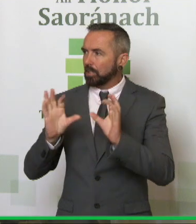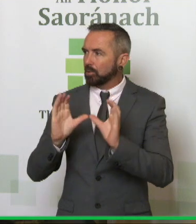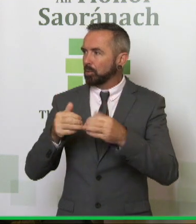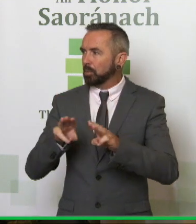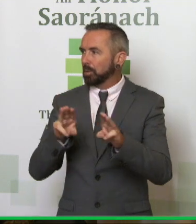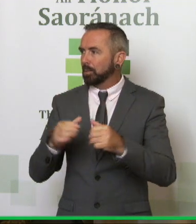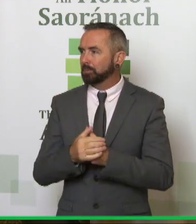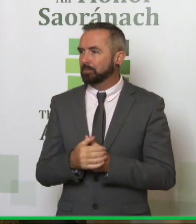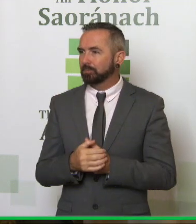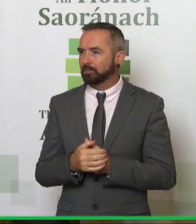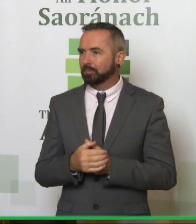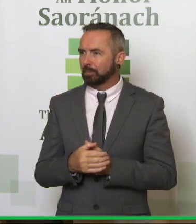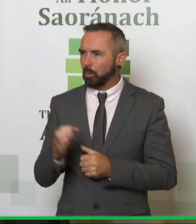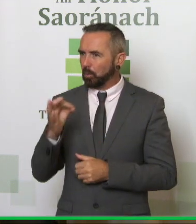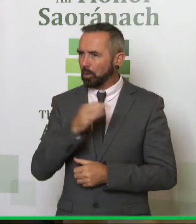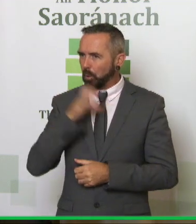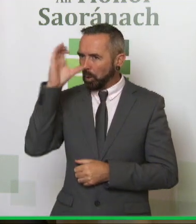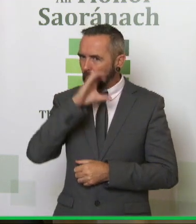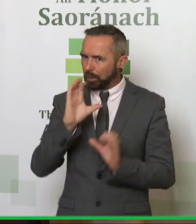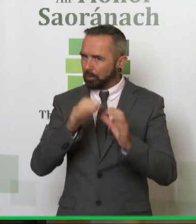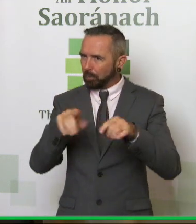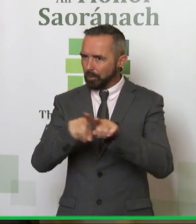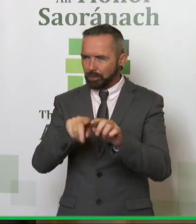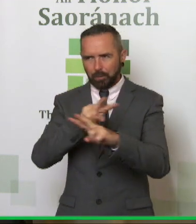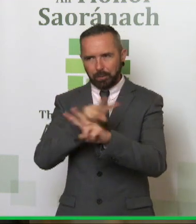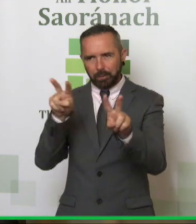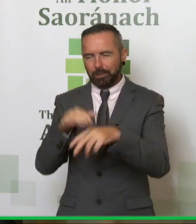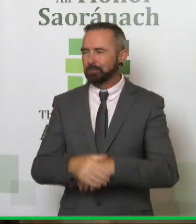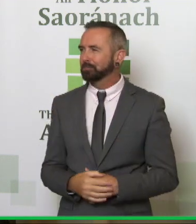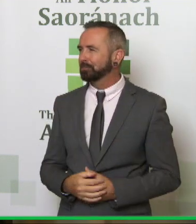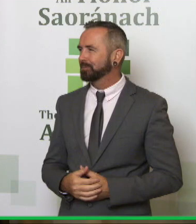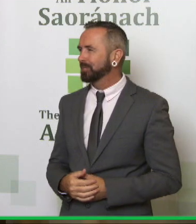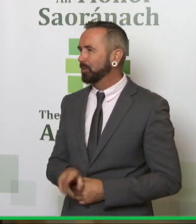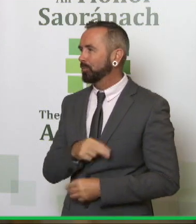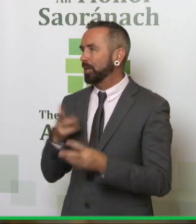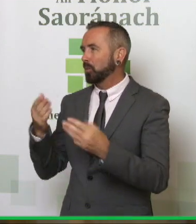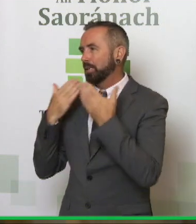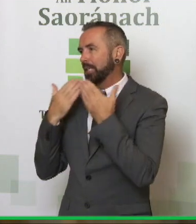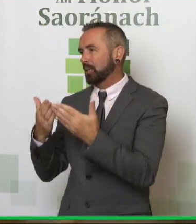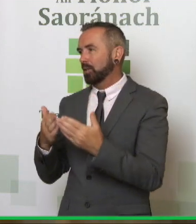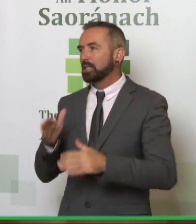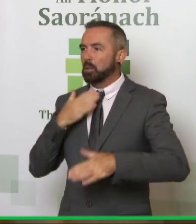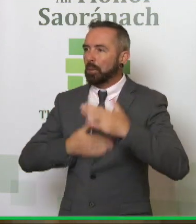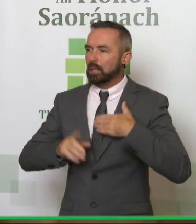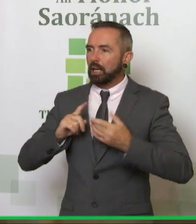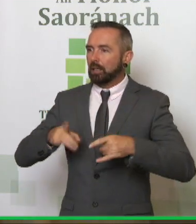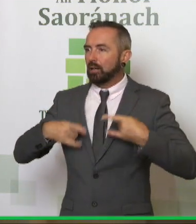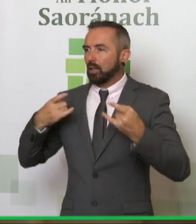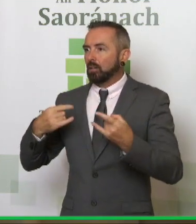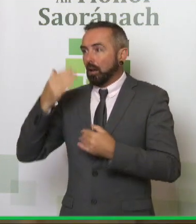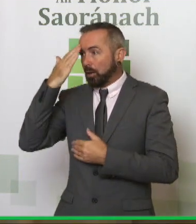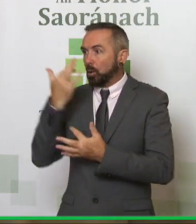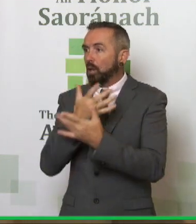are a great looking bunch and a tremendous bunch of people as well overall. So no, I really want to thank you. It's been a pleasure and a privilege. And I know many of you have made